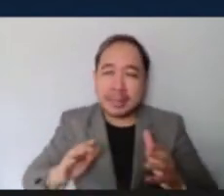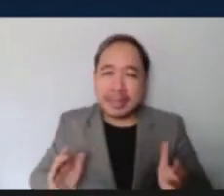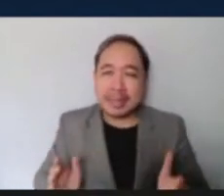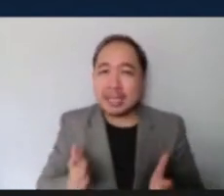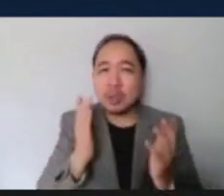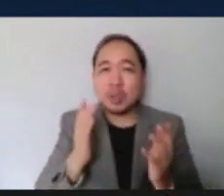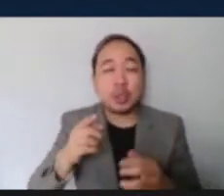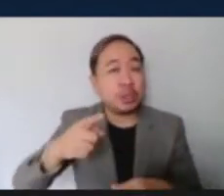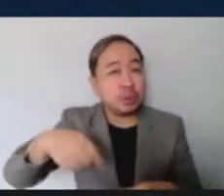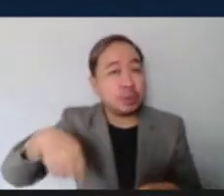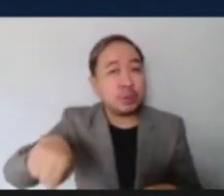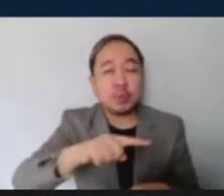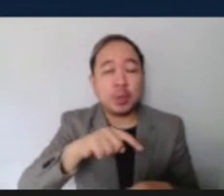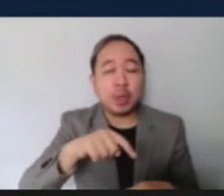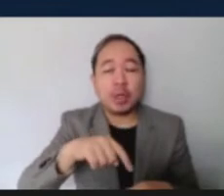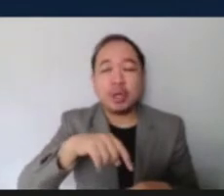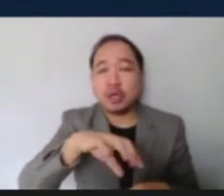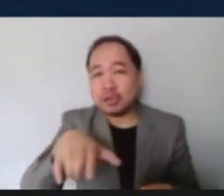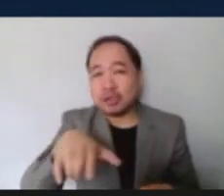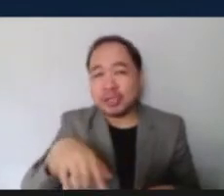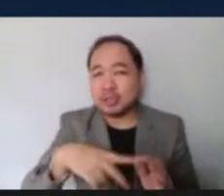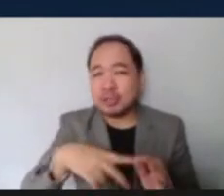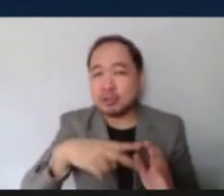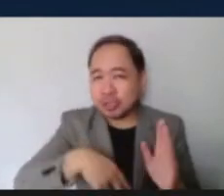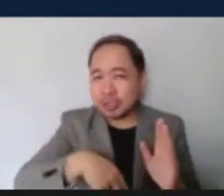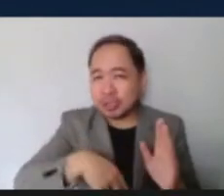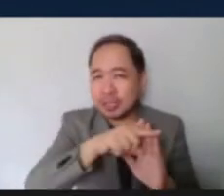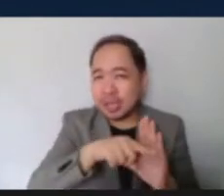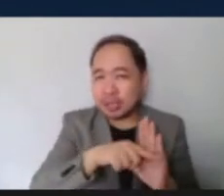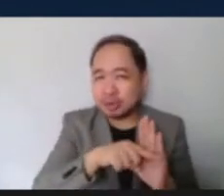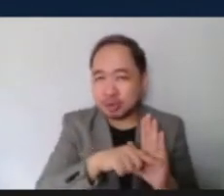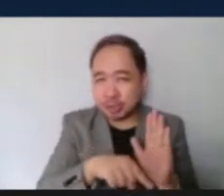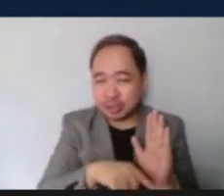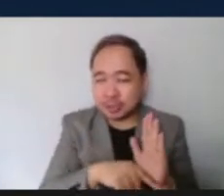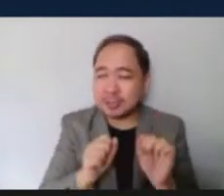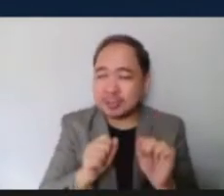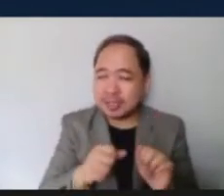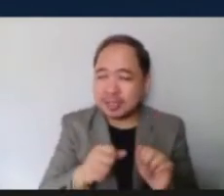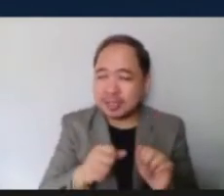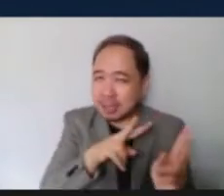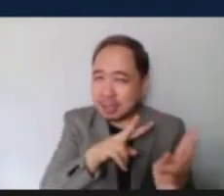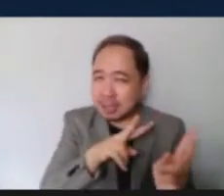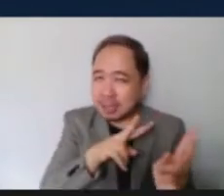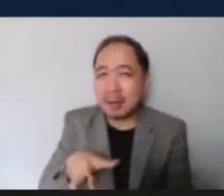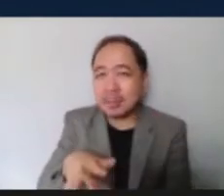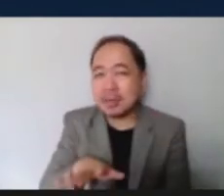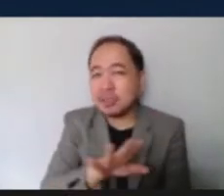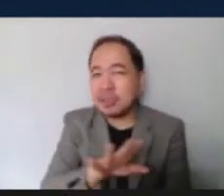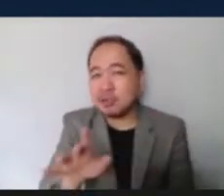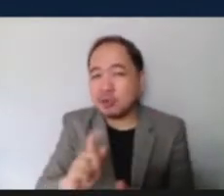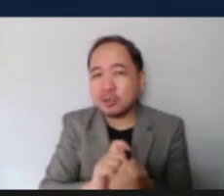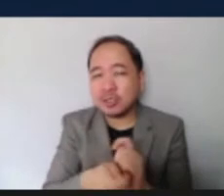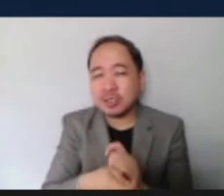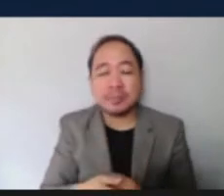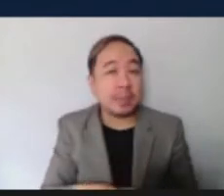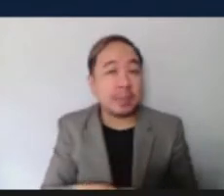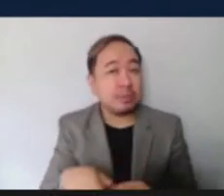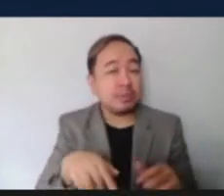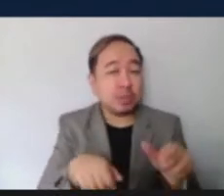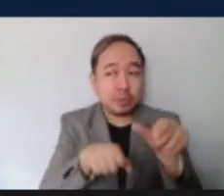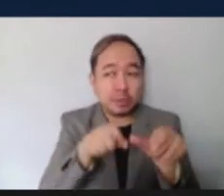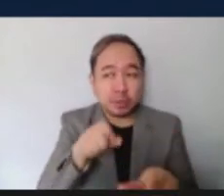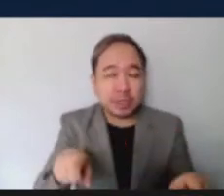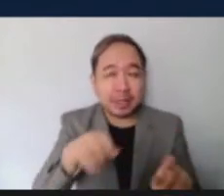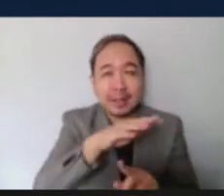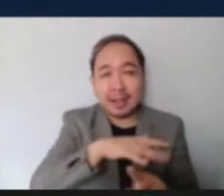read the charter and work with us to achieve these aims as a core part of our practice social workers understand that meaningful social and environmental action can